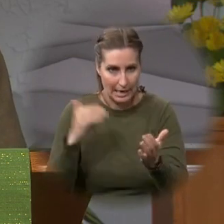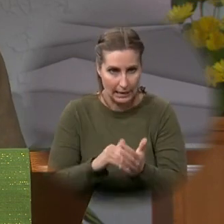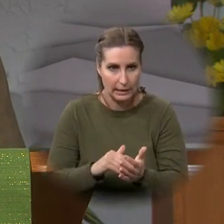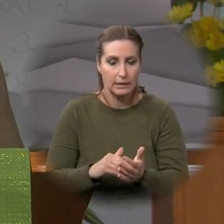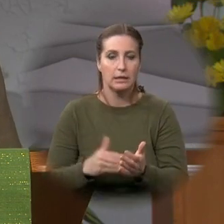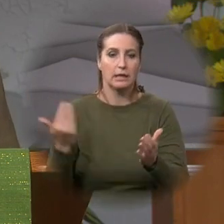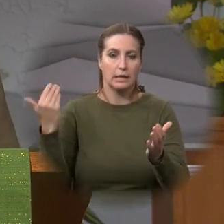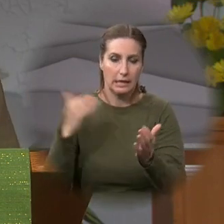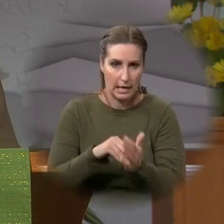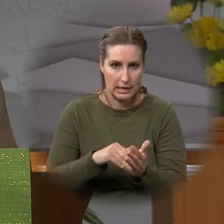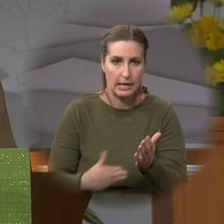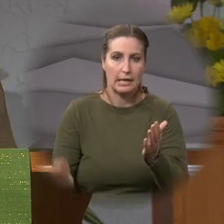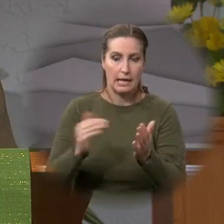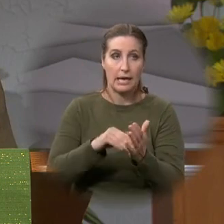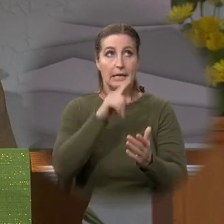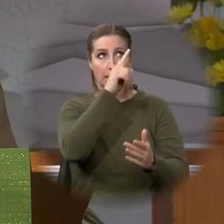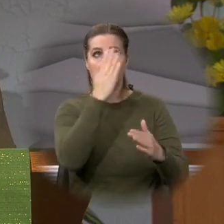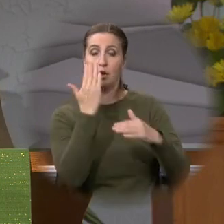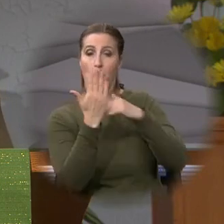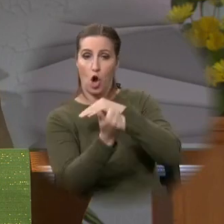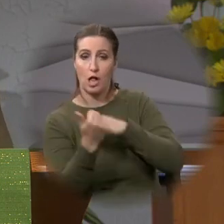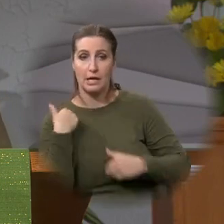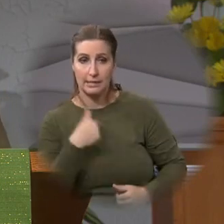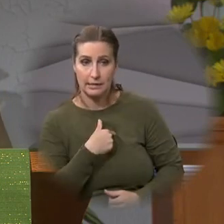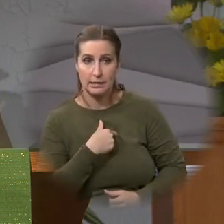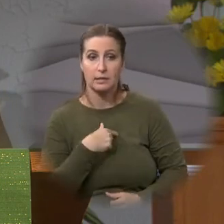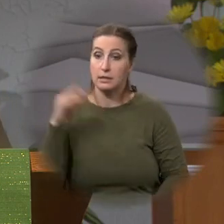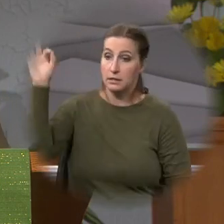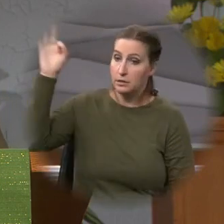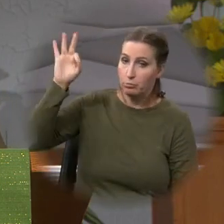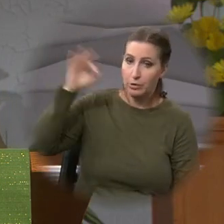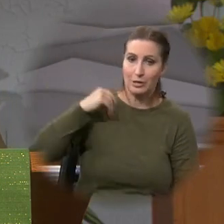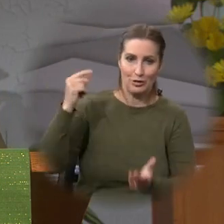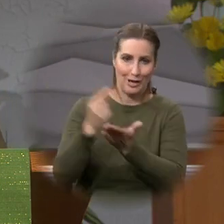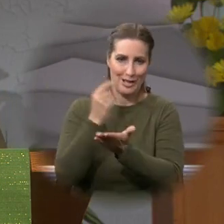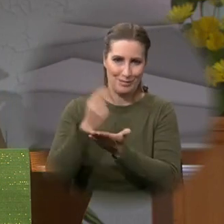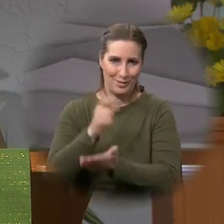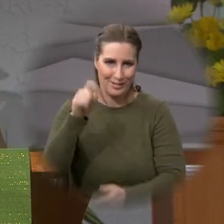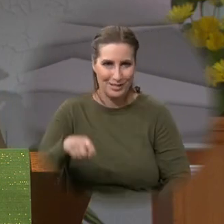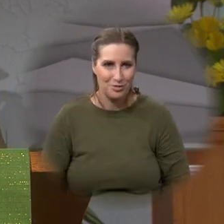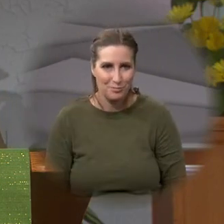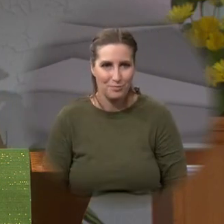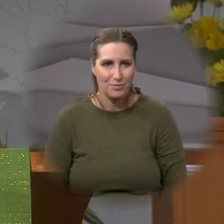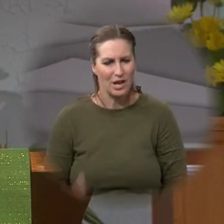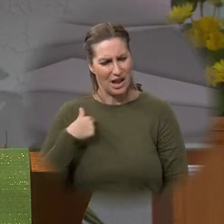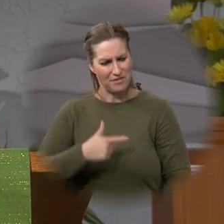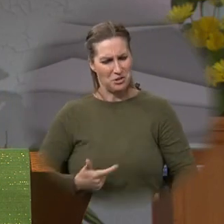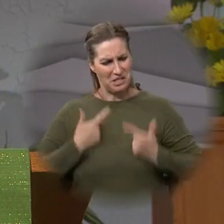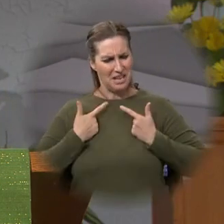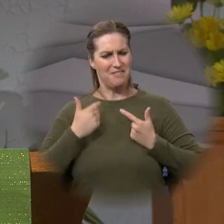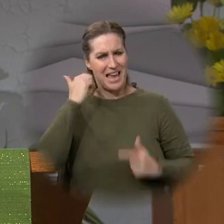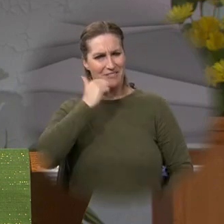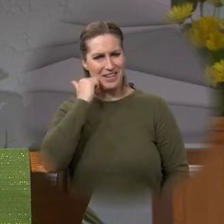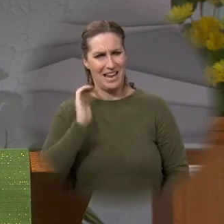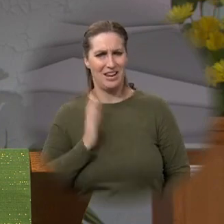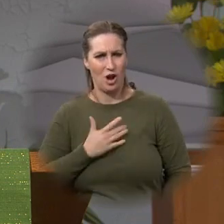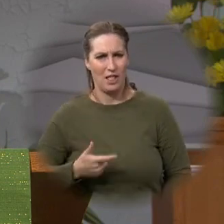And again, we are going to be called to preach the gospel, to live it out in our very